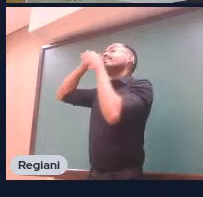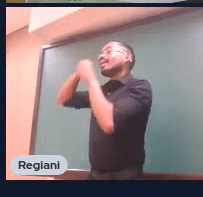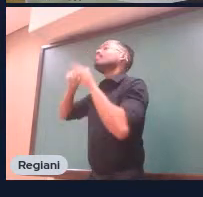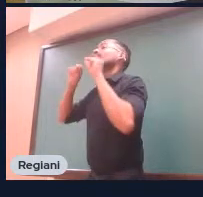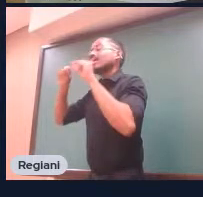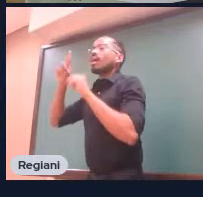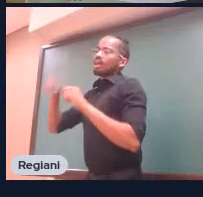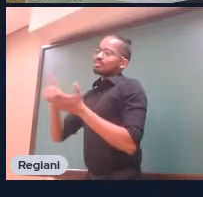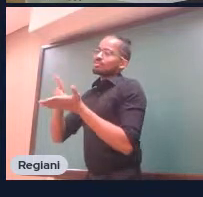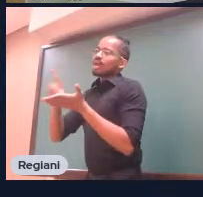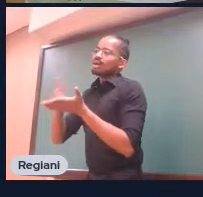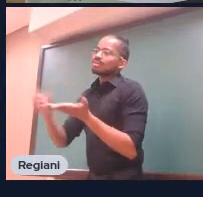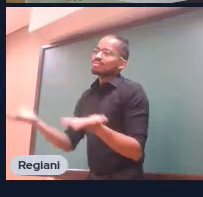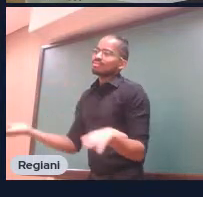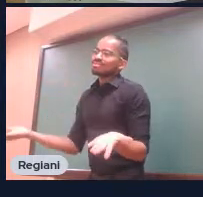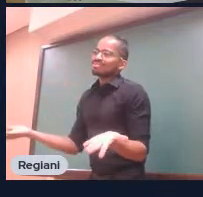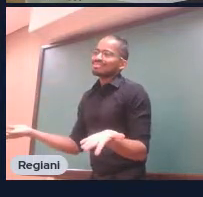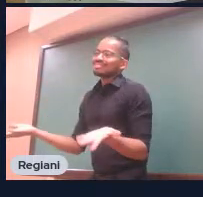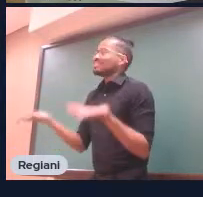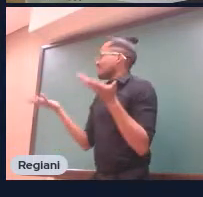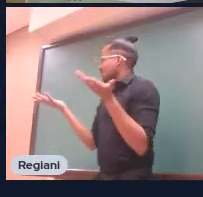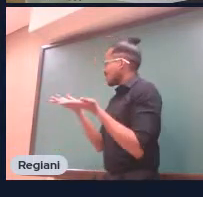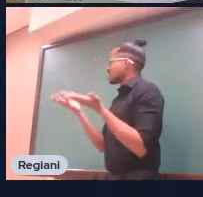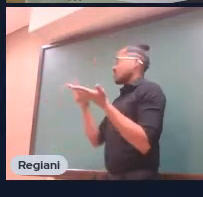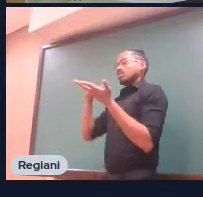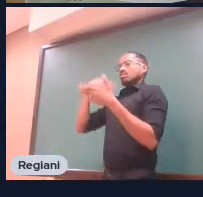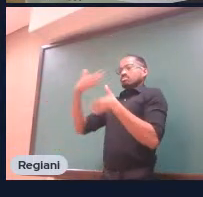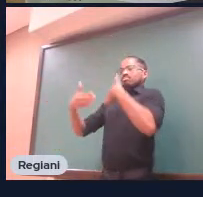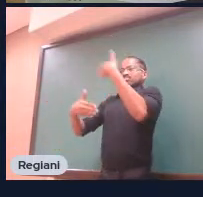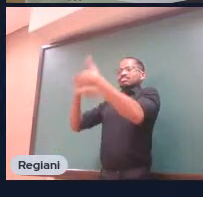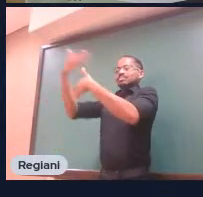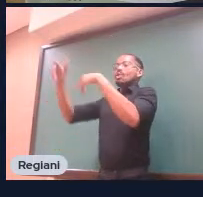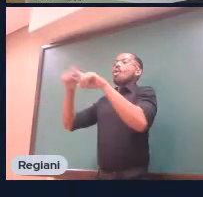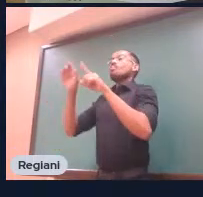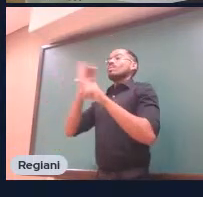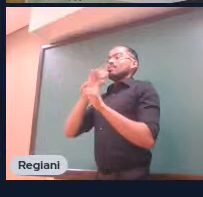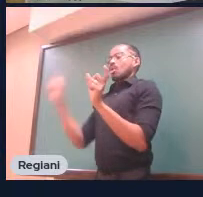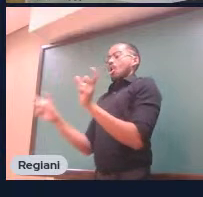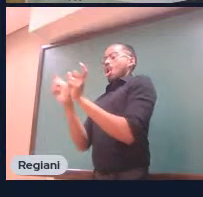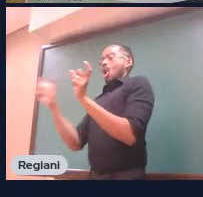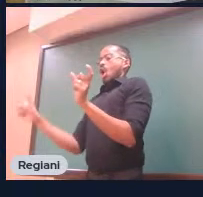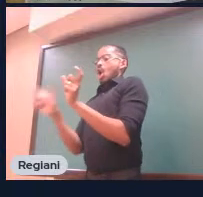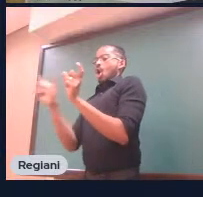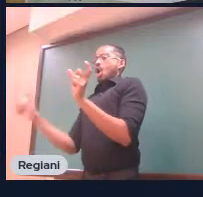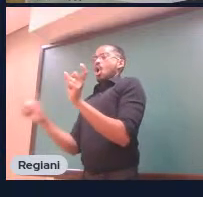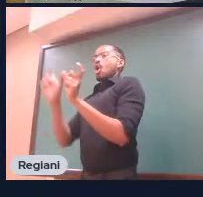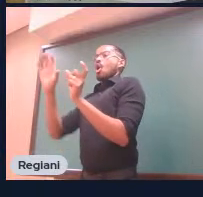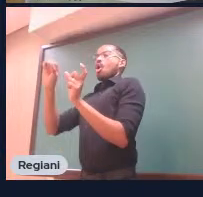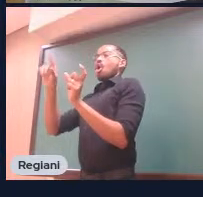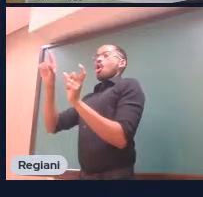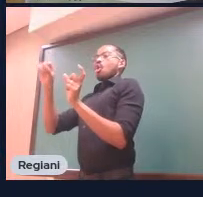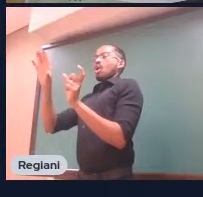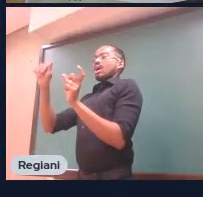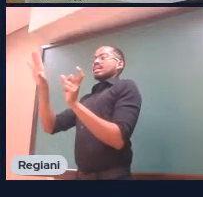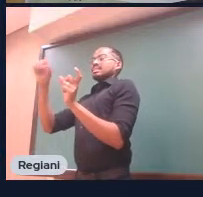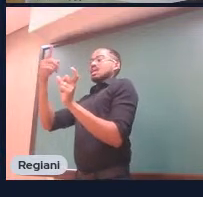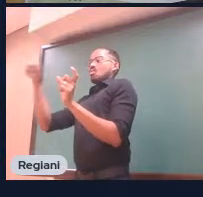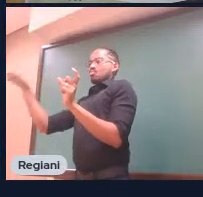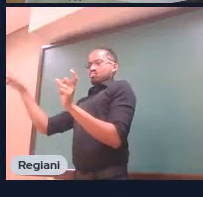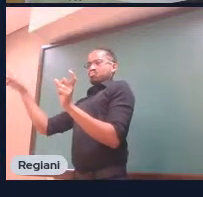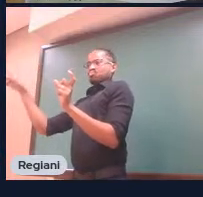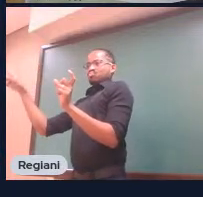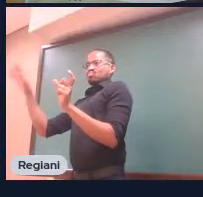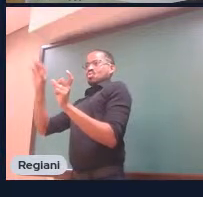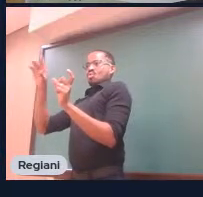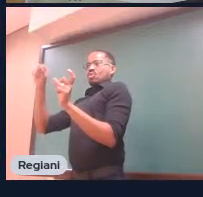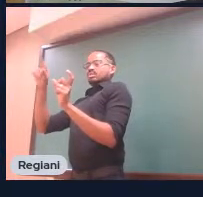assistants, or more in our field, a beautiful example, Collocate, where you get real-time collocation